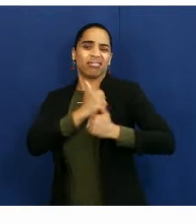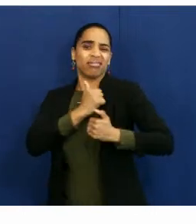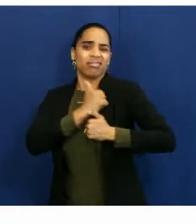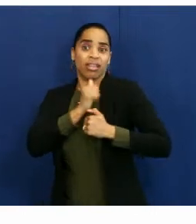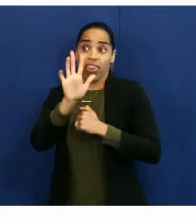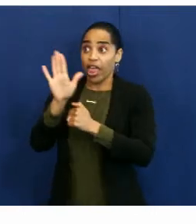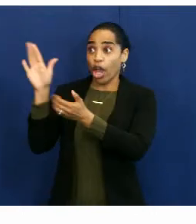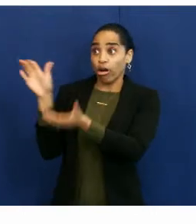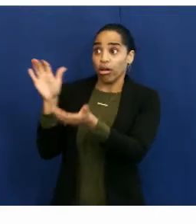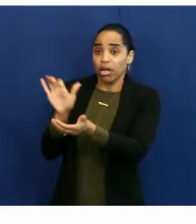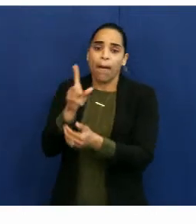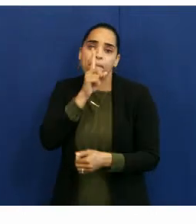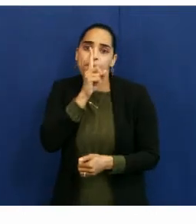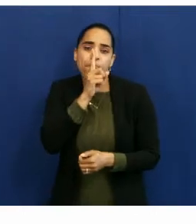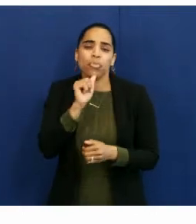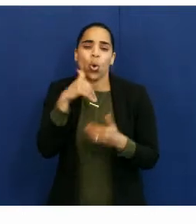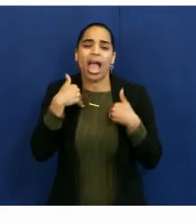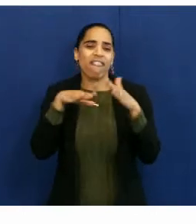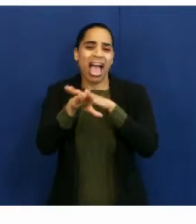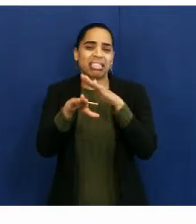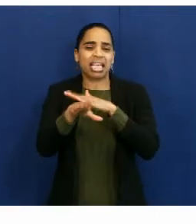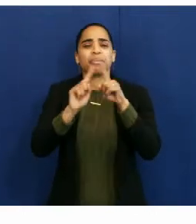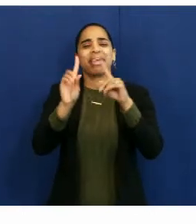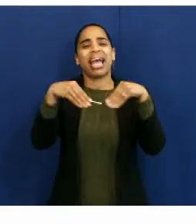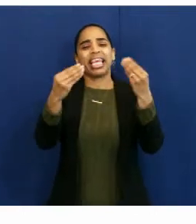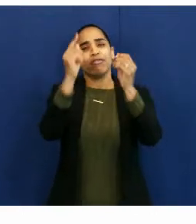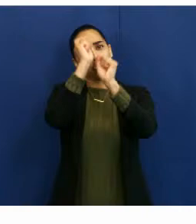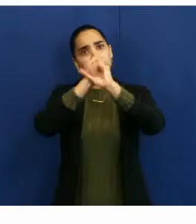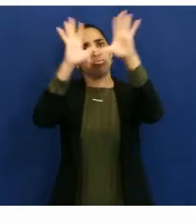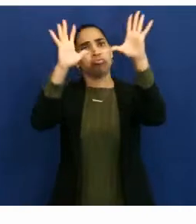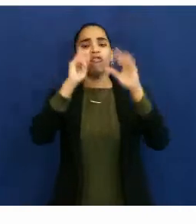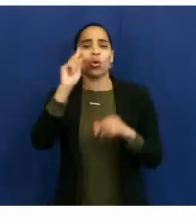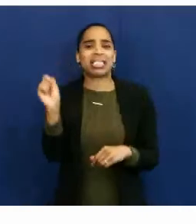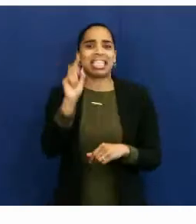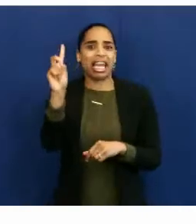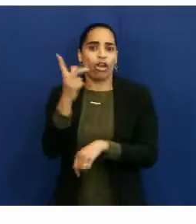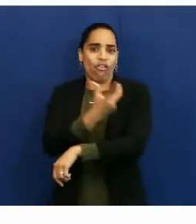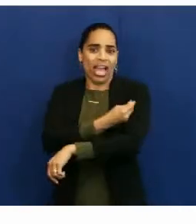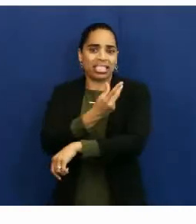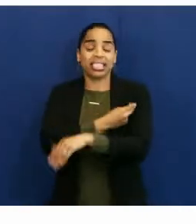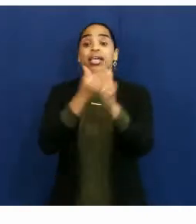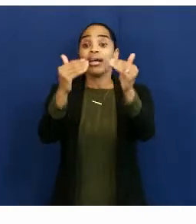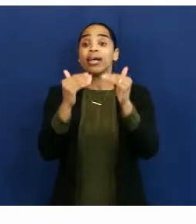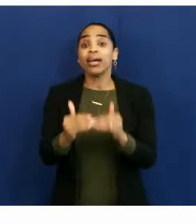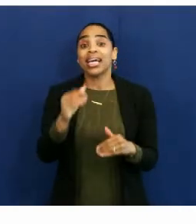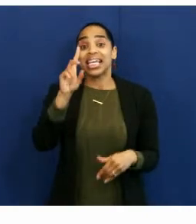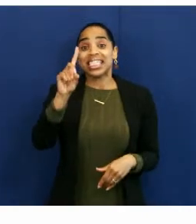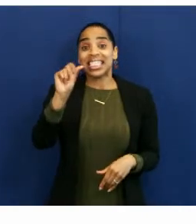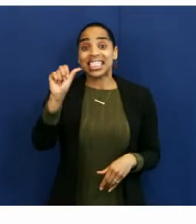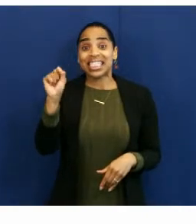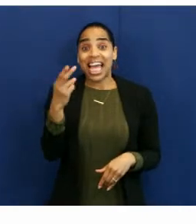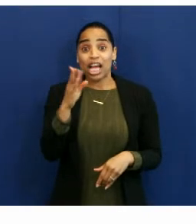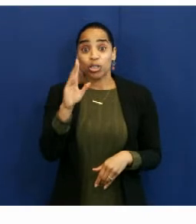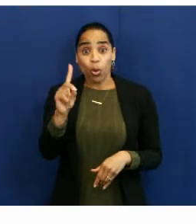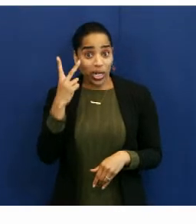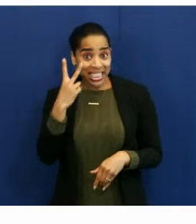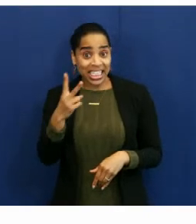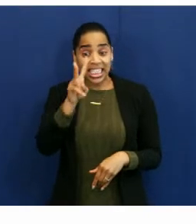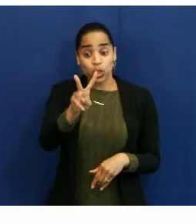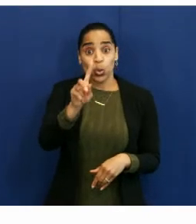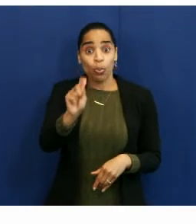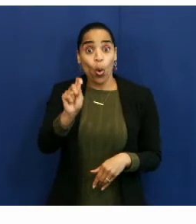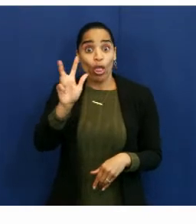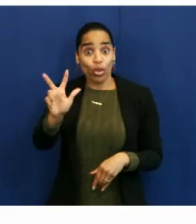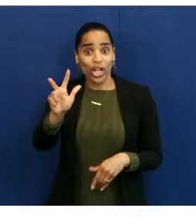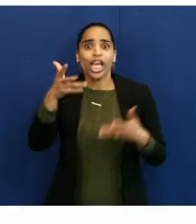access into those, but this gives us a general sense. Next, we will go to our dashboard. Here you can see the 2.3 million